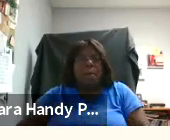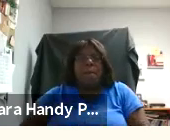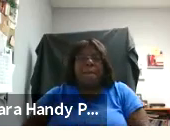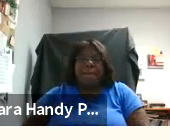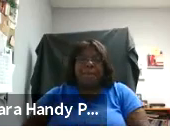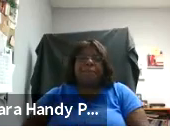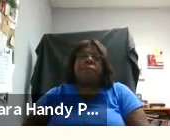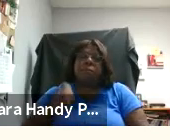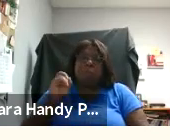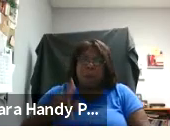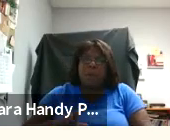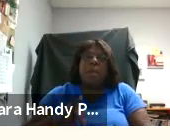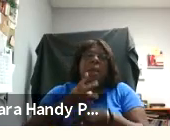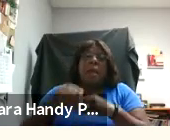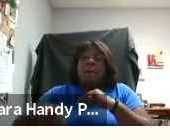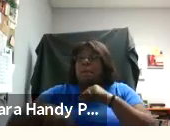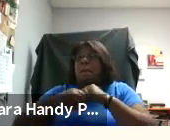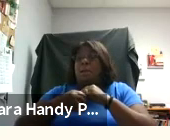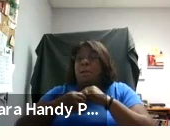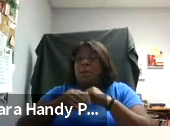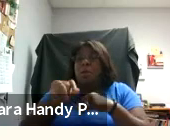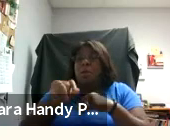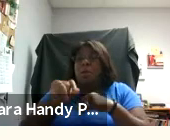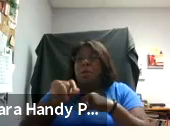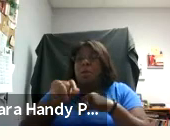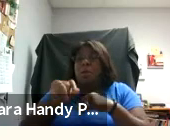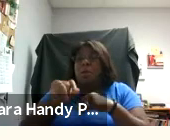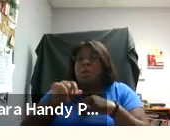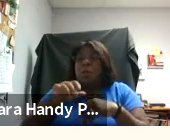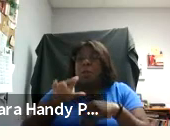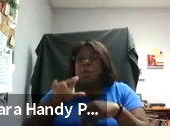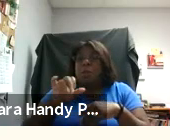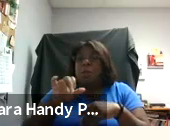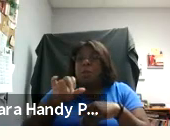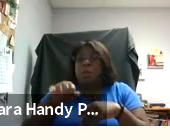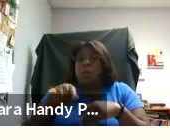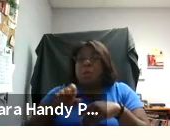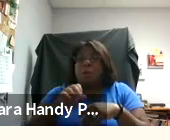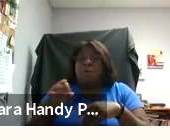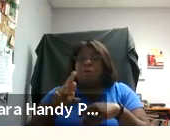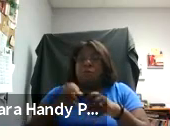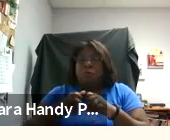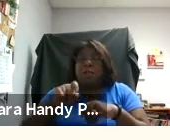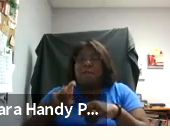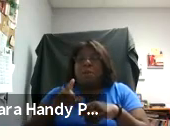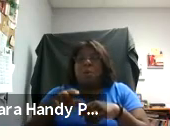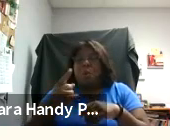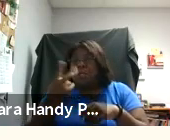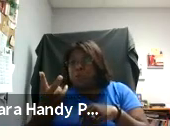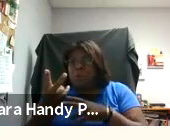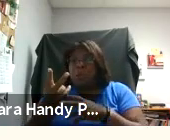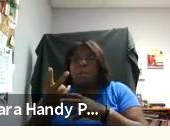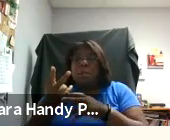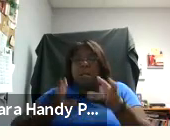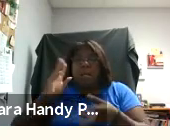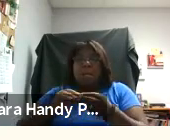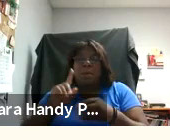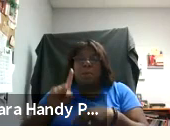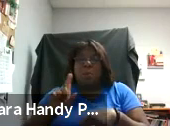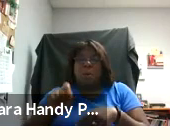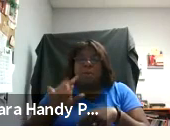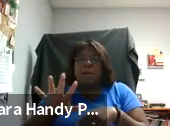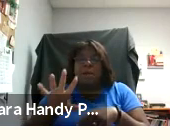Okay, and just adding up the COVID relief round 1 and 2, it came up to 1.574 million. So